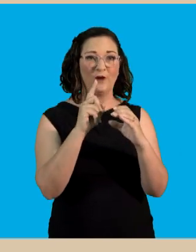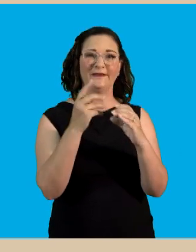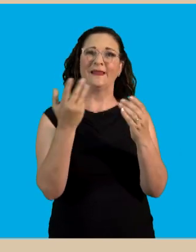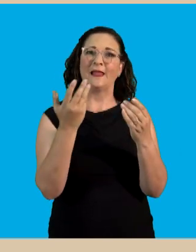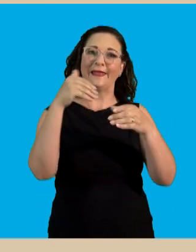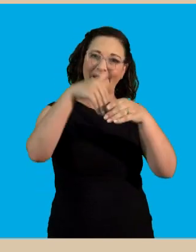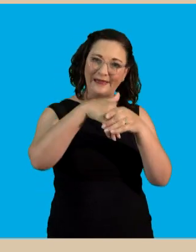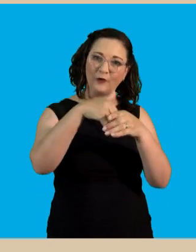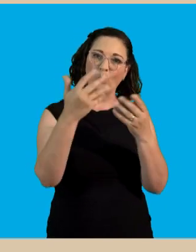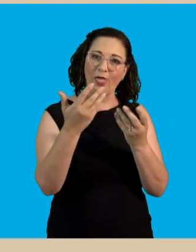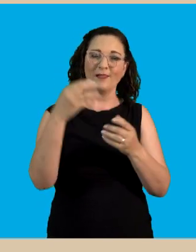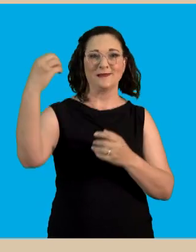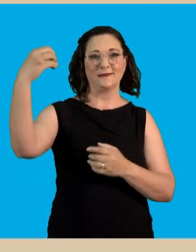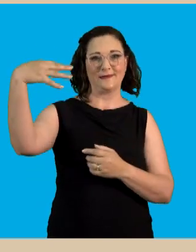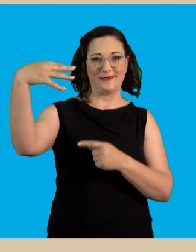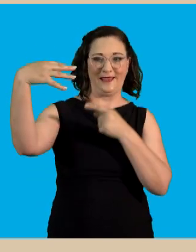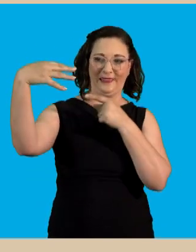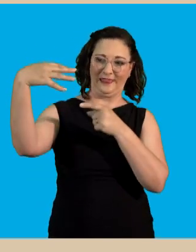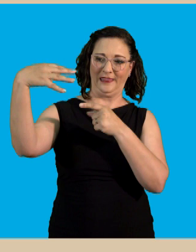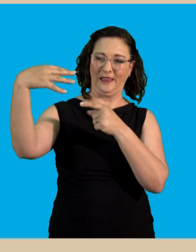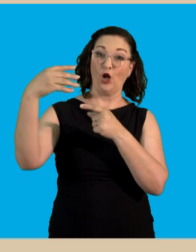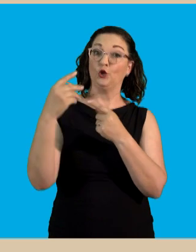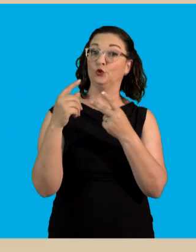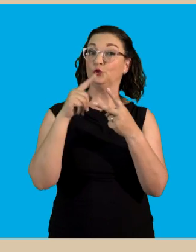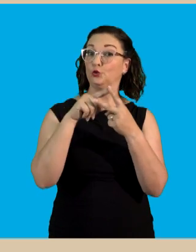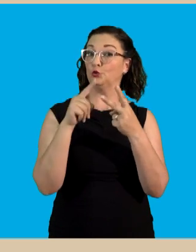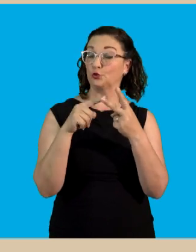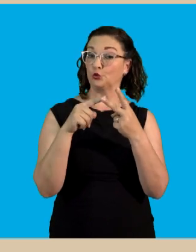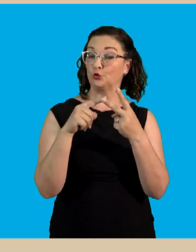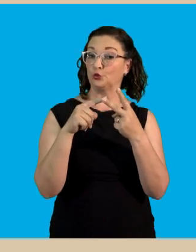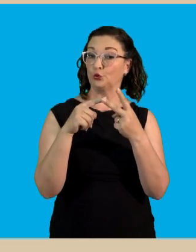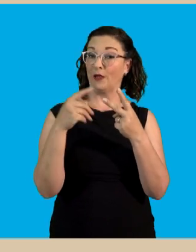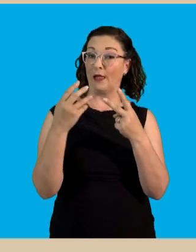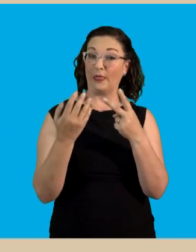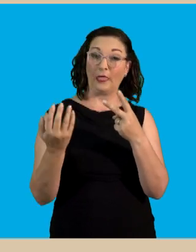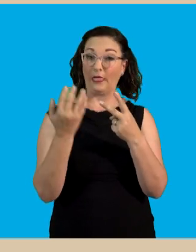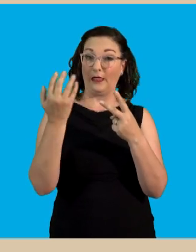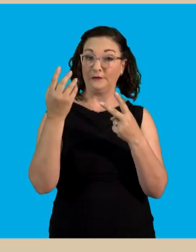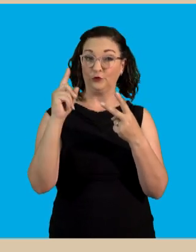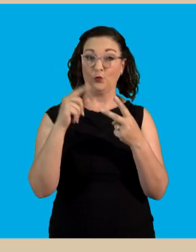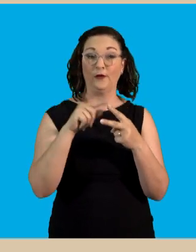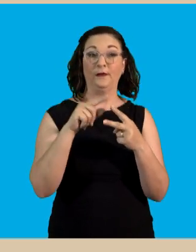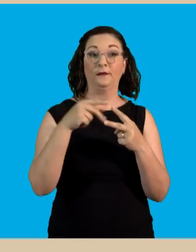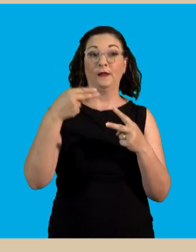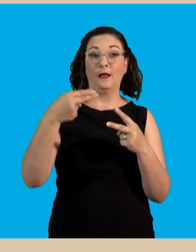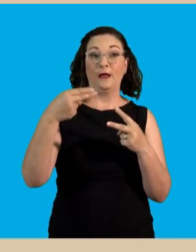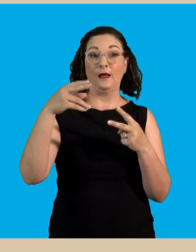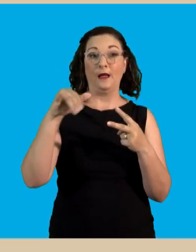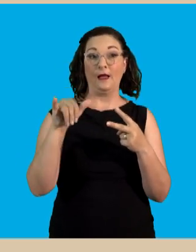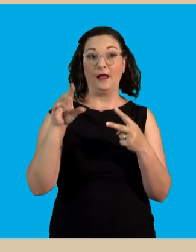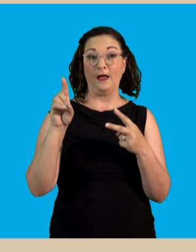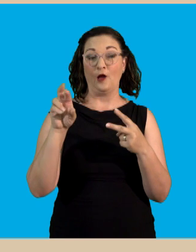found in the sun? Remember, we said that there are two gases found in the sun, which is hydrogen